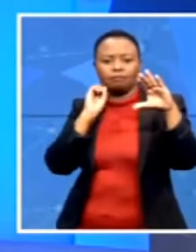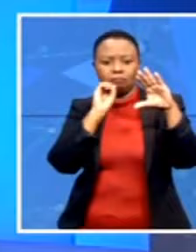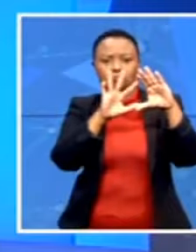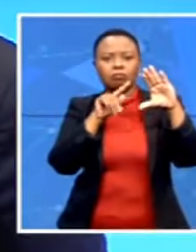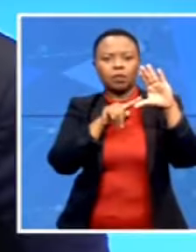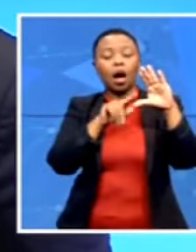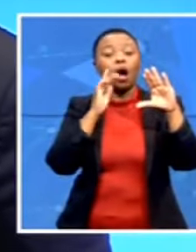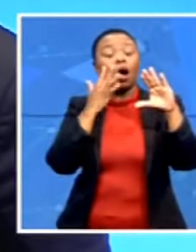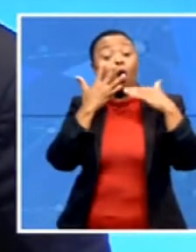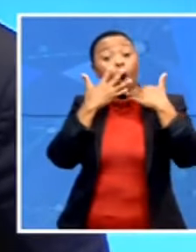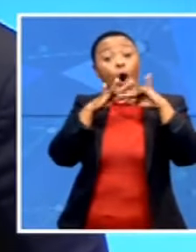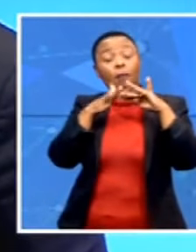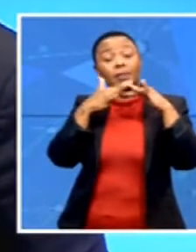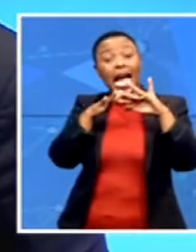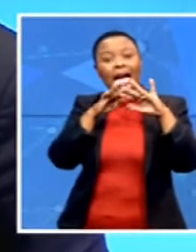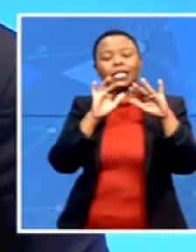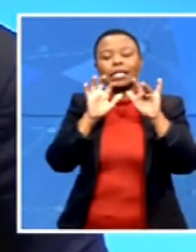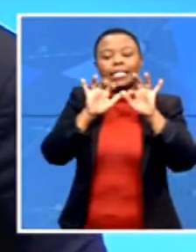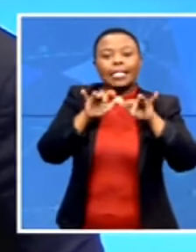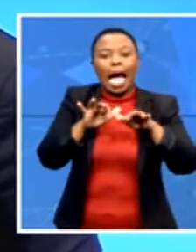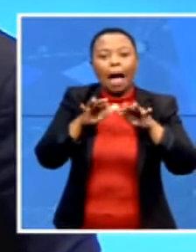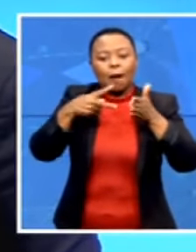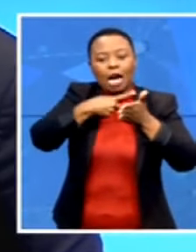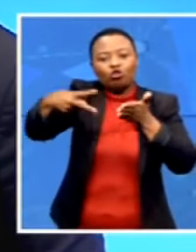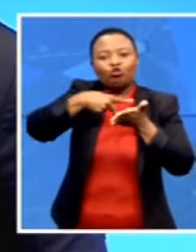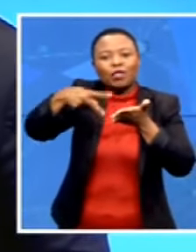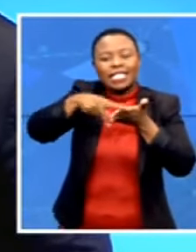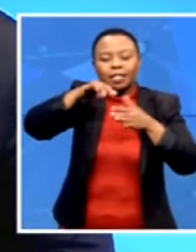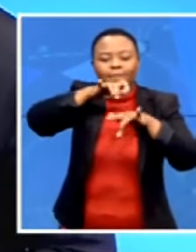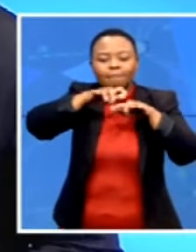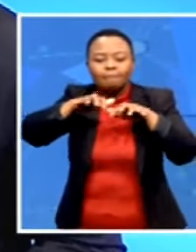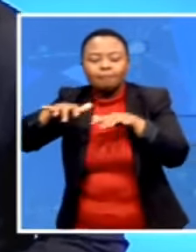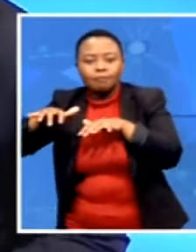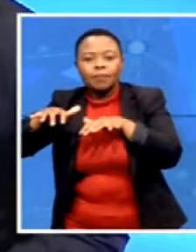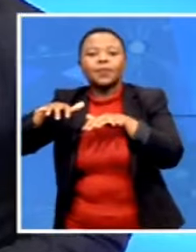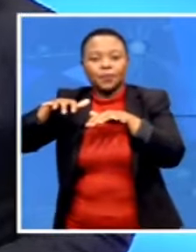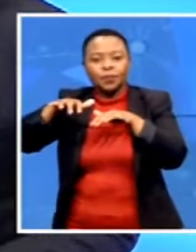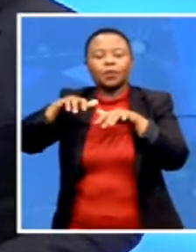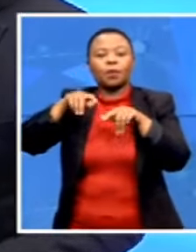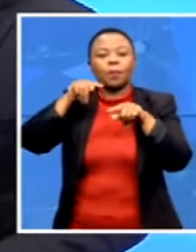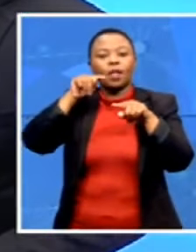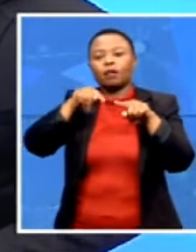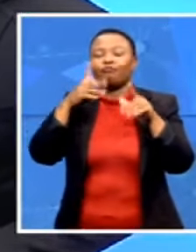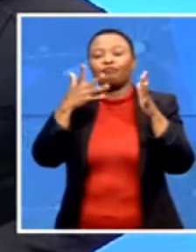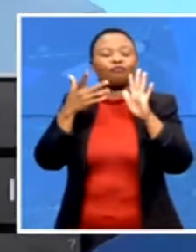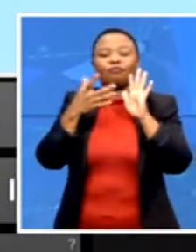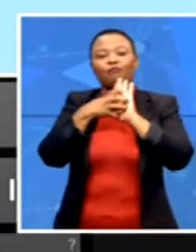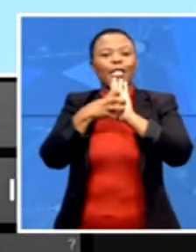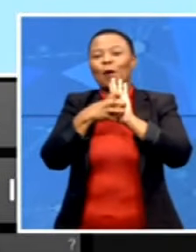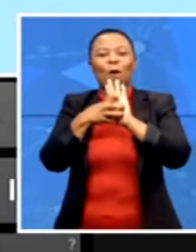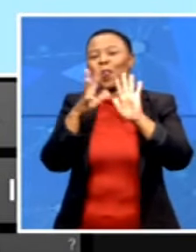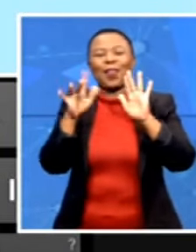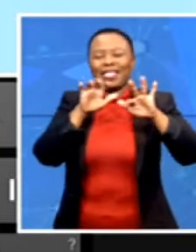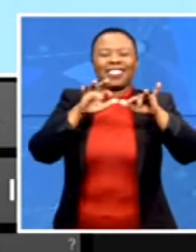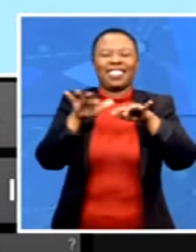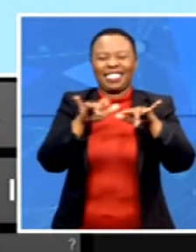your address, and I'll just, for the benefit of this, say... Leave mine out, please. I will say Pretoria. And